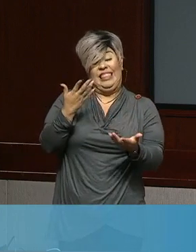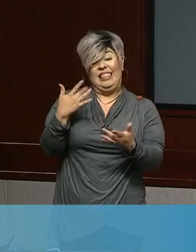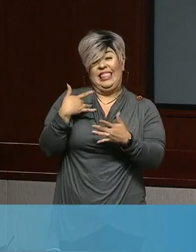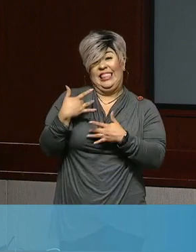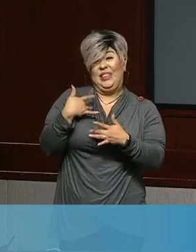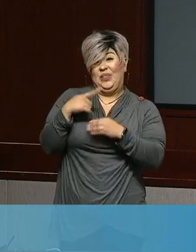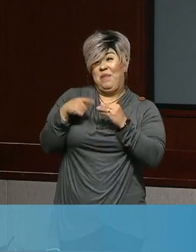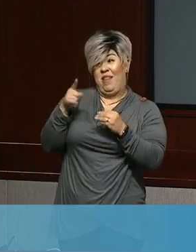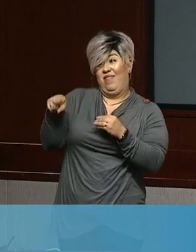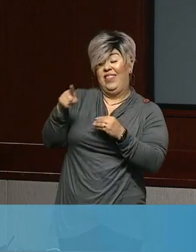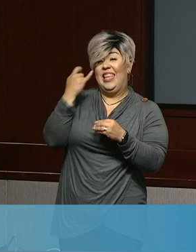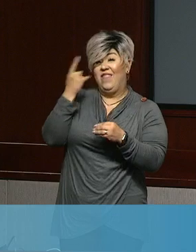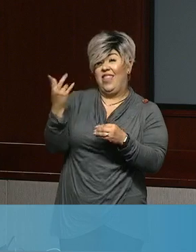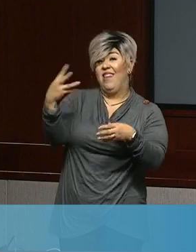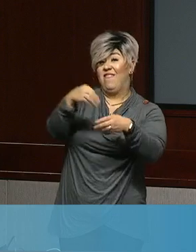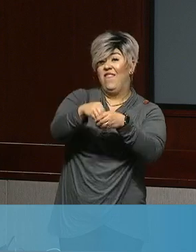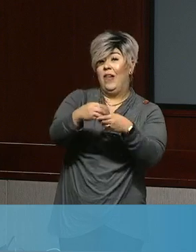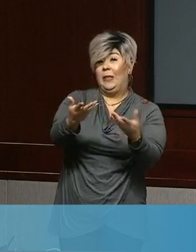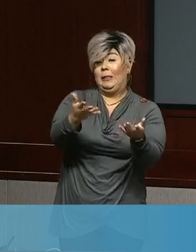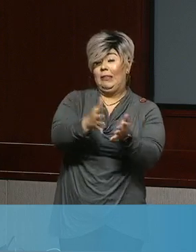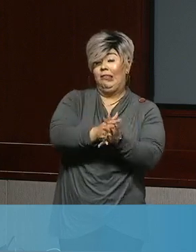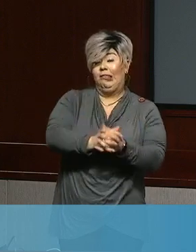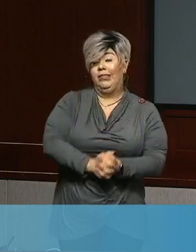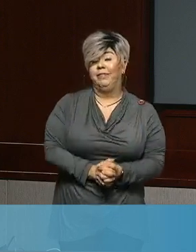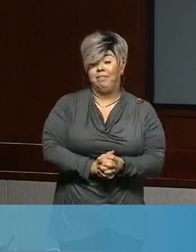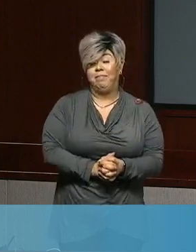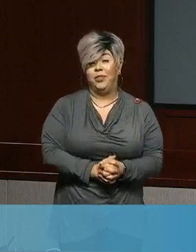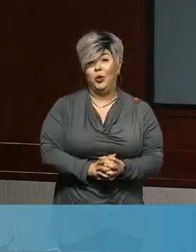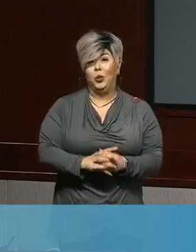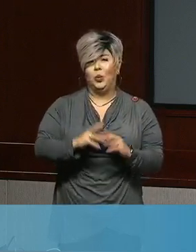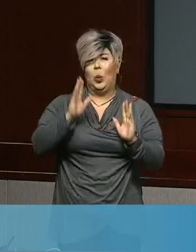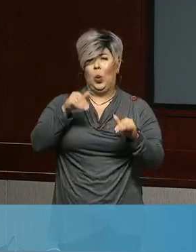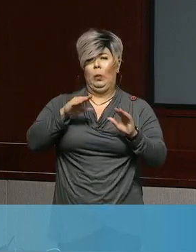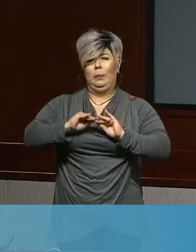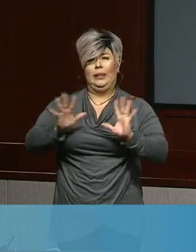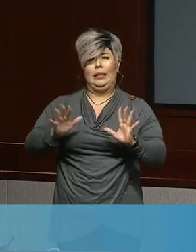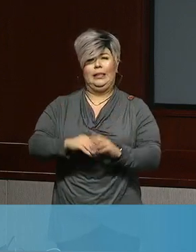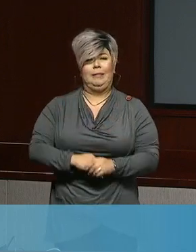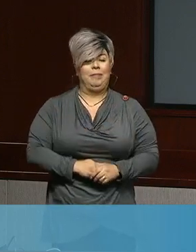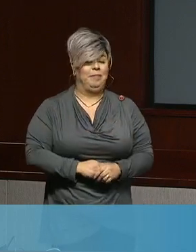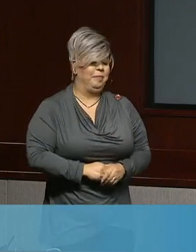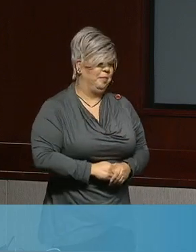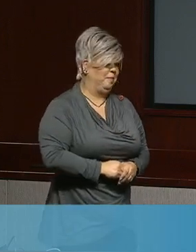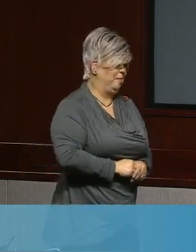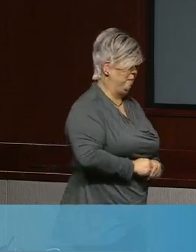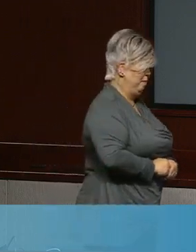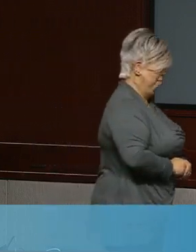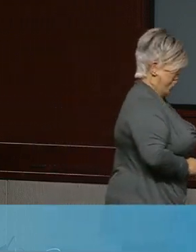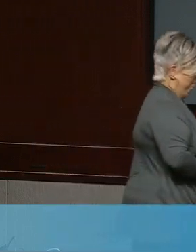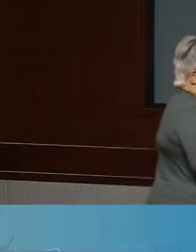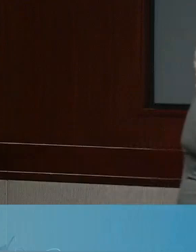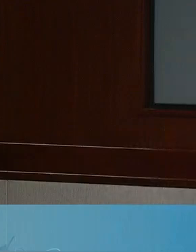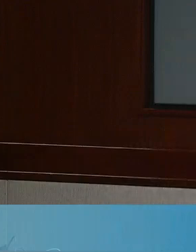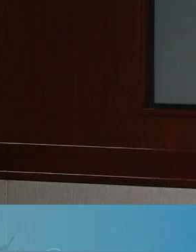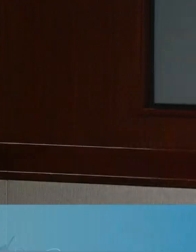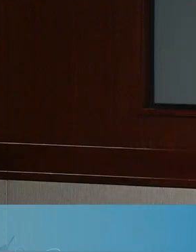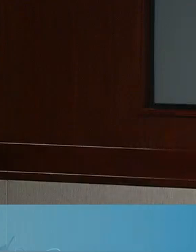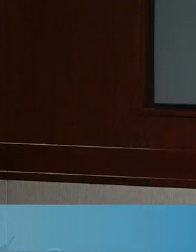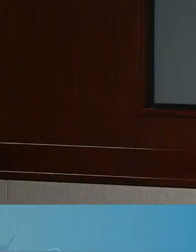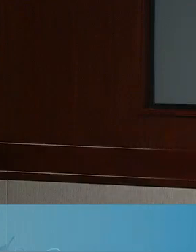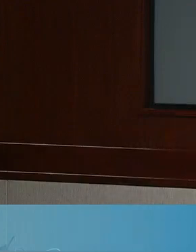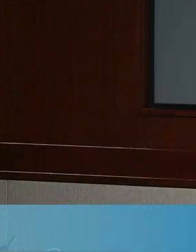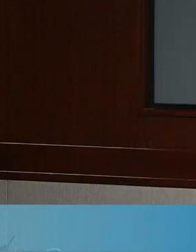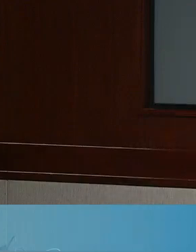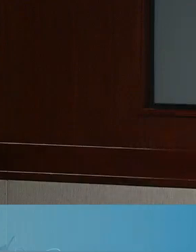when you're going about doing your business during the pandemic. Hope that answers your question. Yes, thank you. Our next